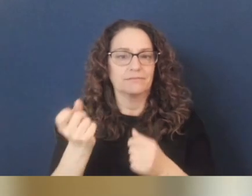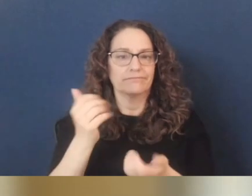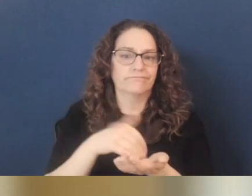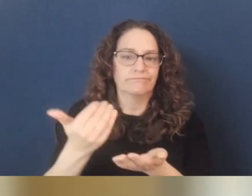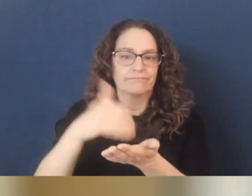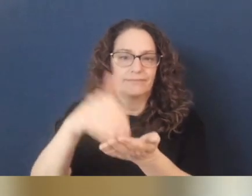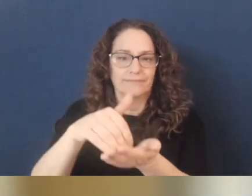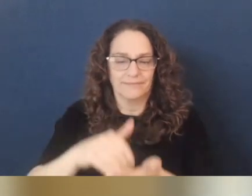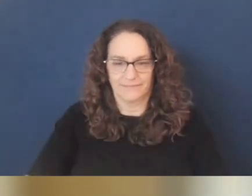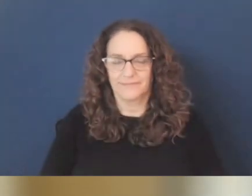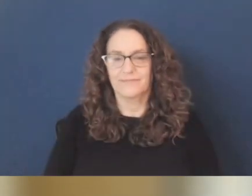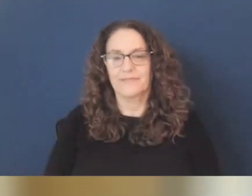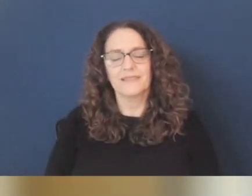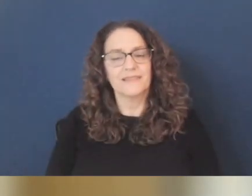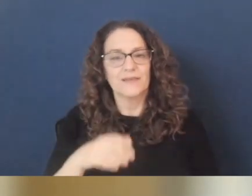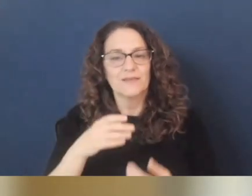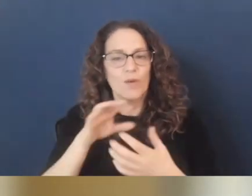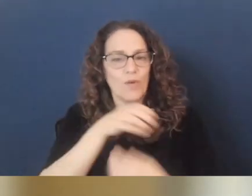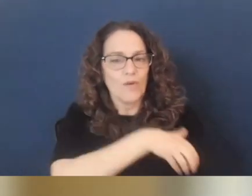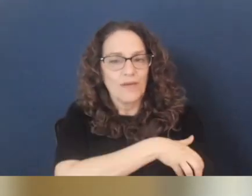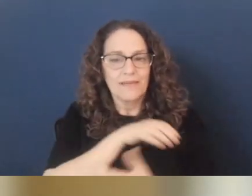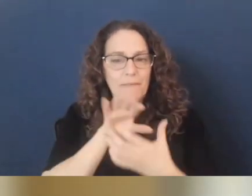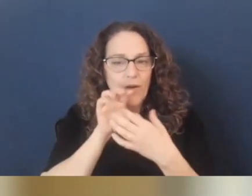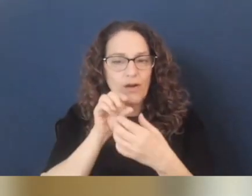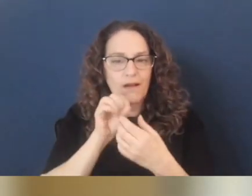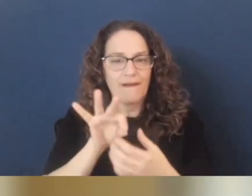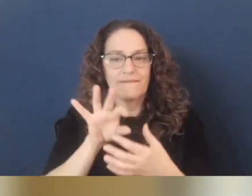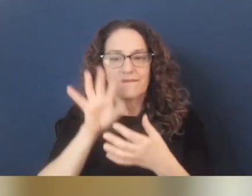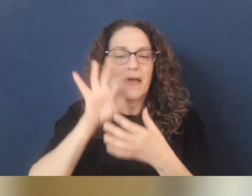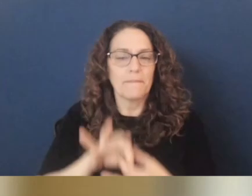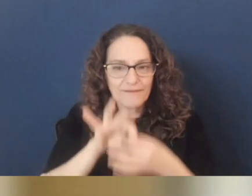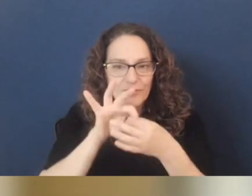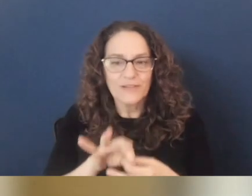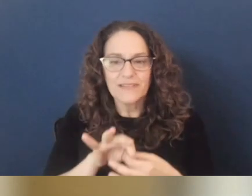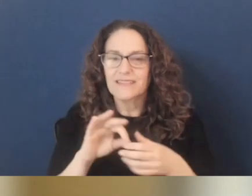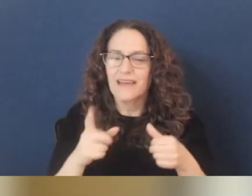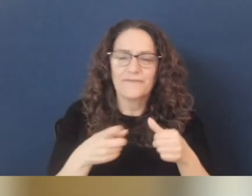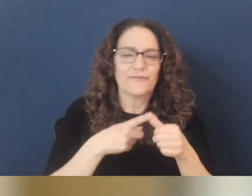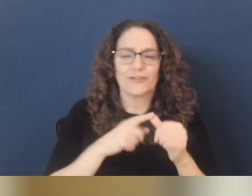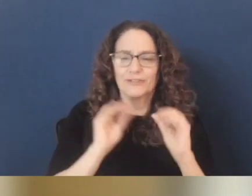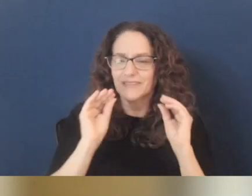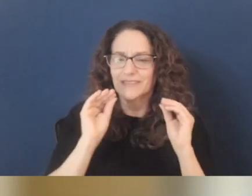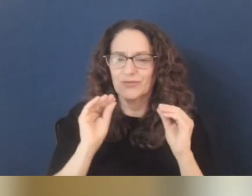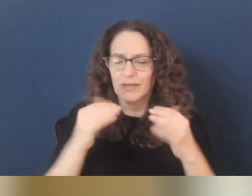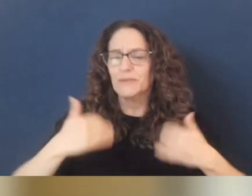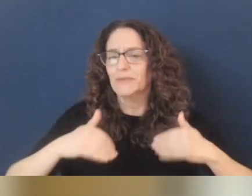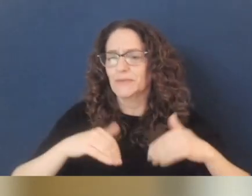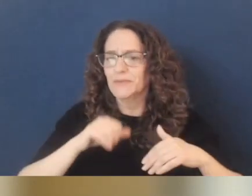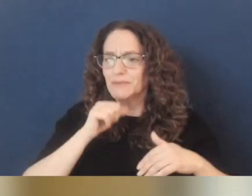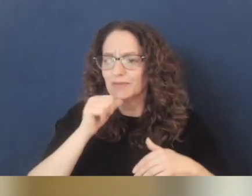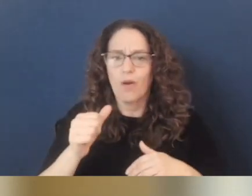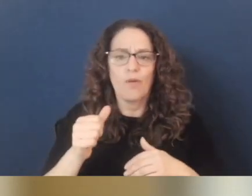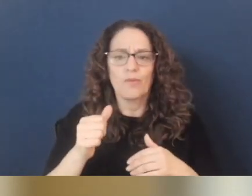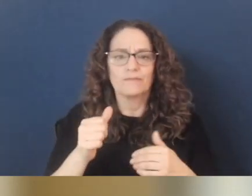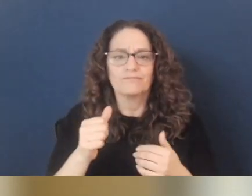So don't underestimate the power of those instructions you probably heard on your very first introduction to mindfulness class,